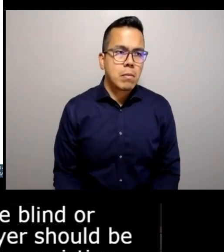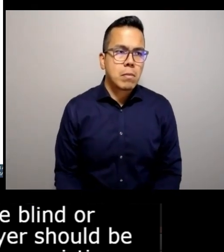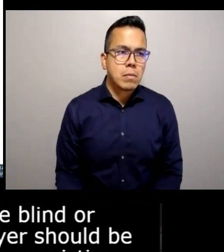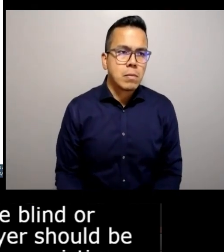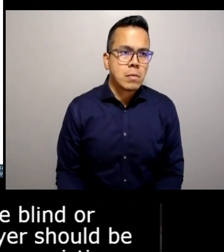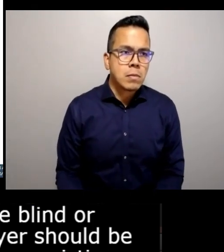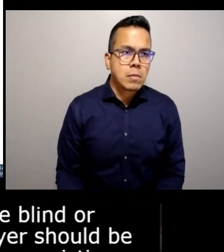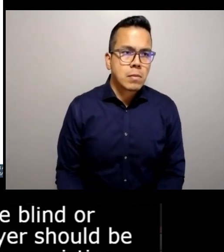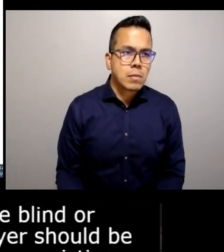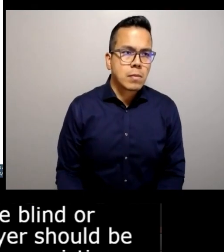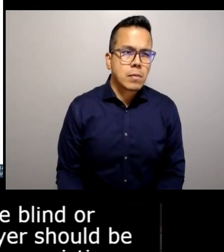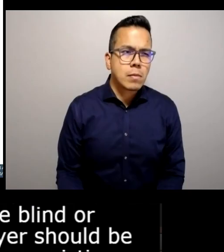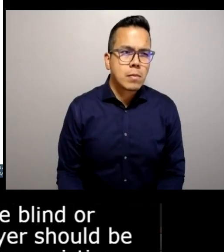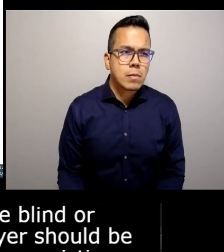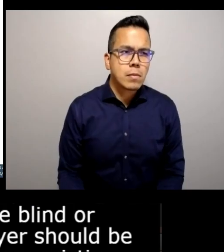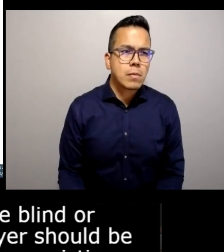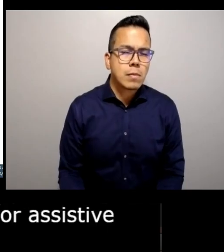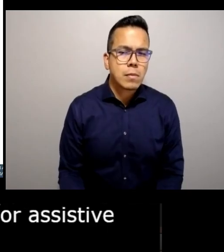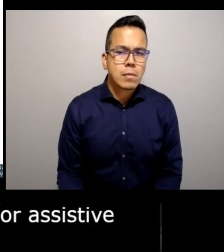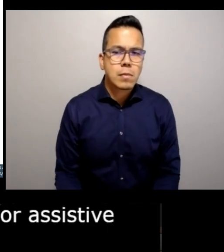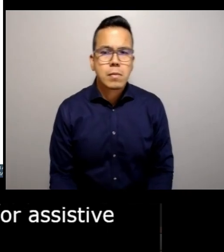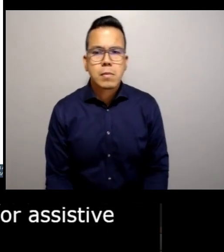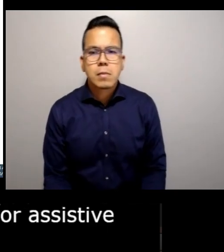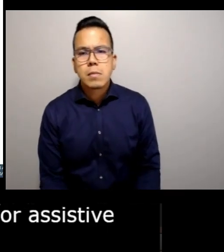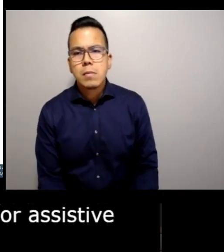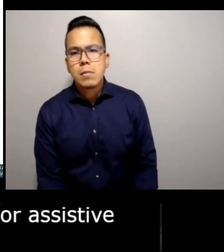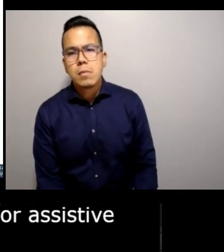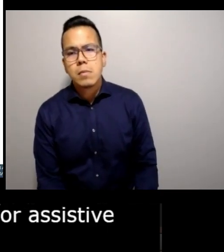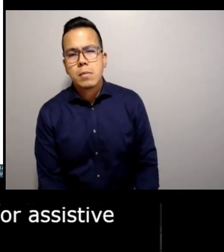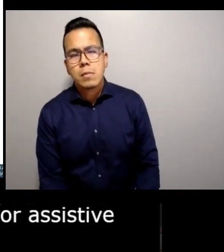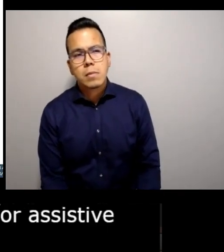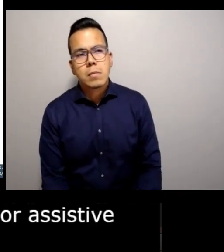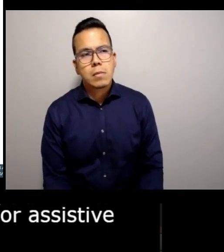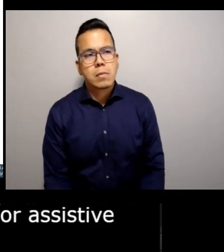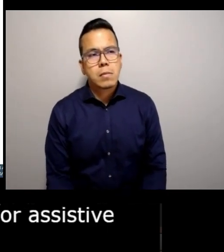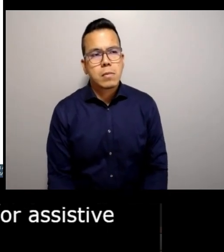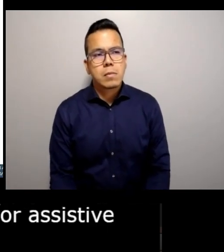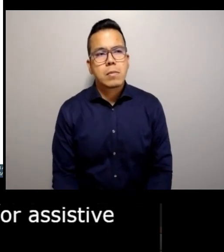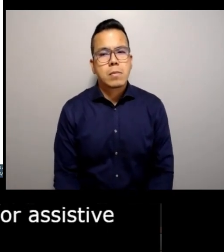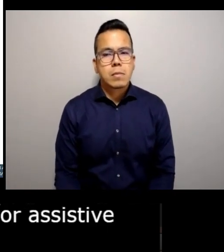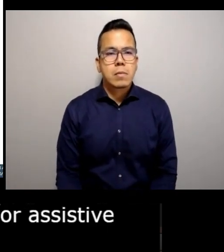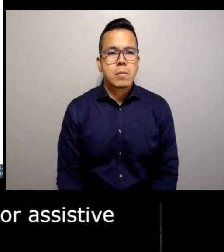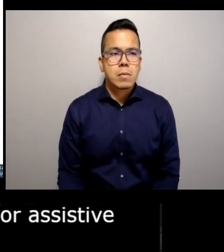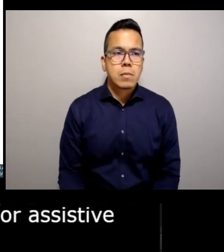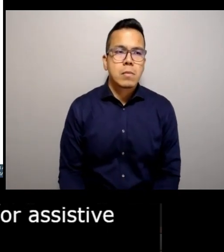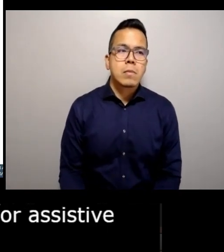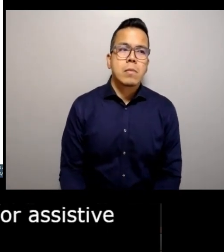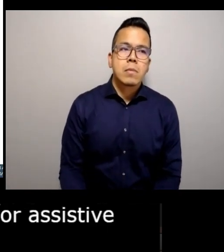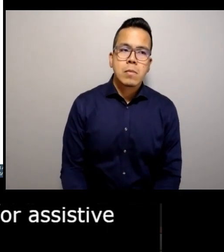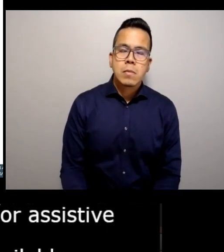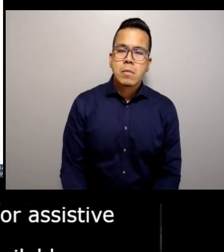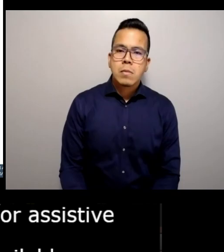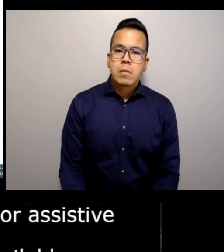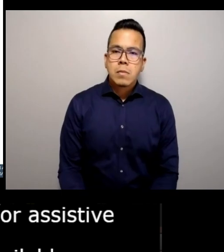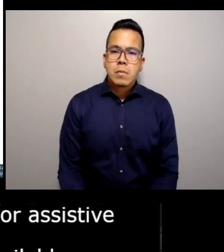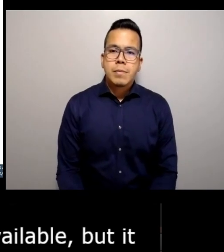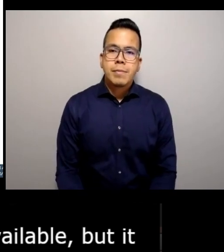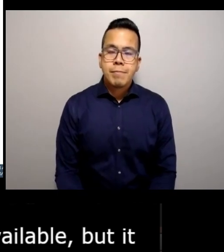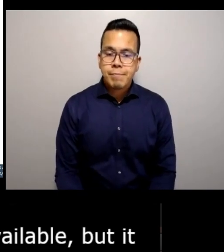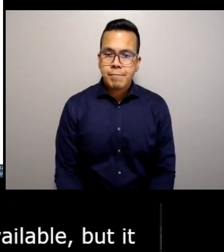Captions and transcriptions can be made easily available, but it does take some effort.